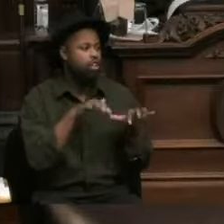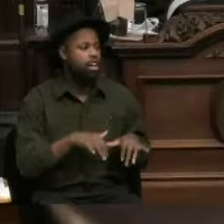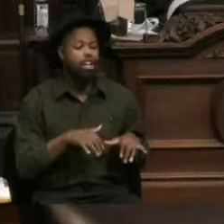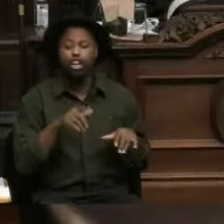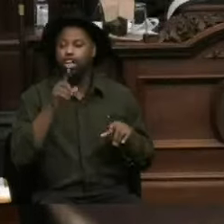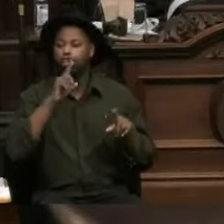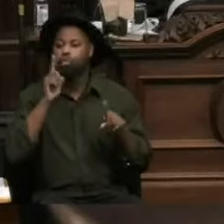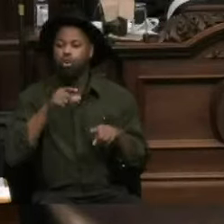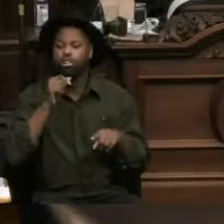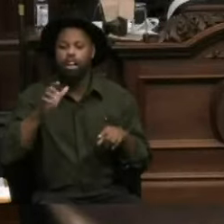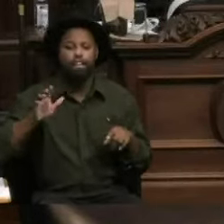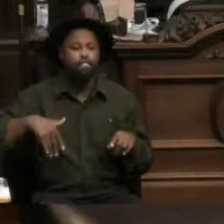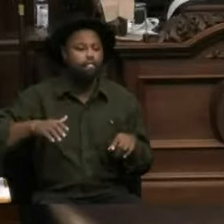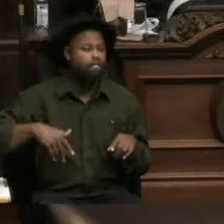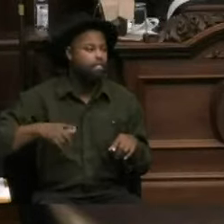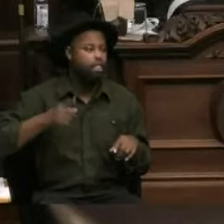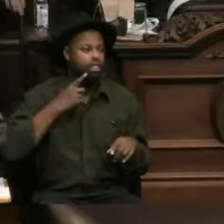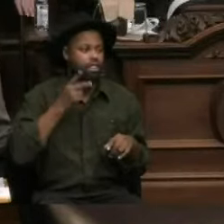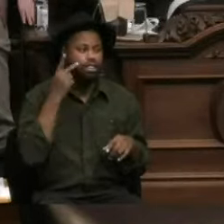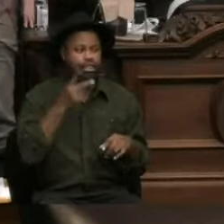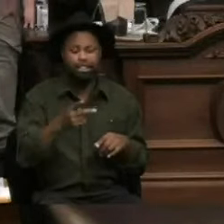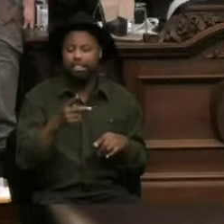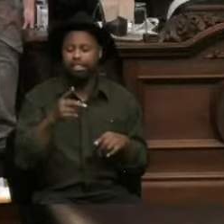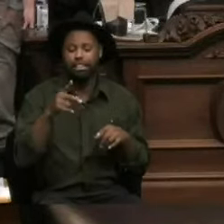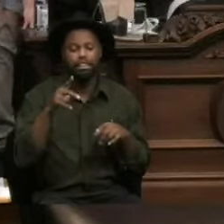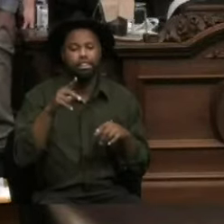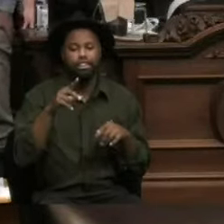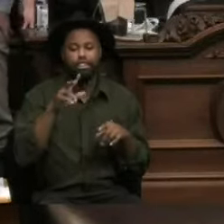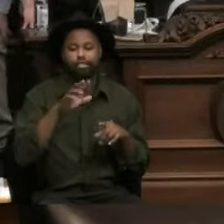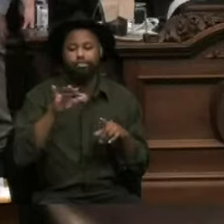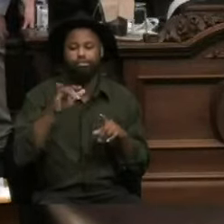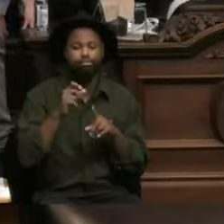not final. If you look at it, it's typos and all types of stuff all in.